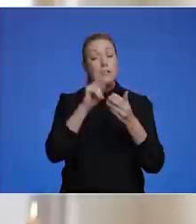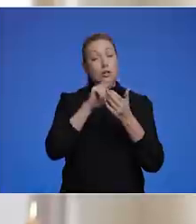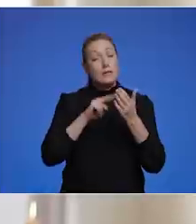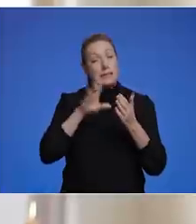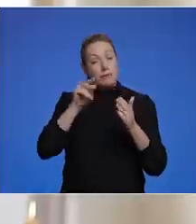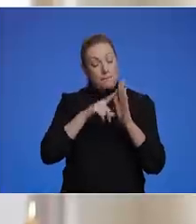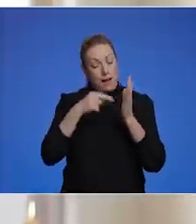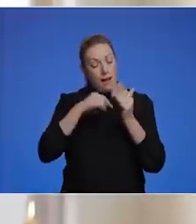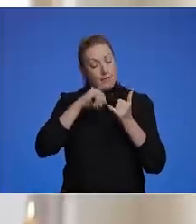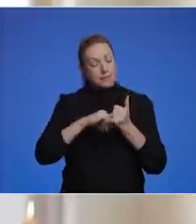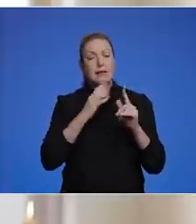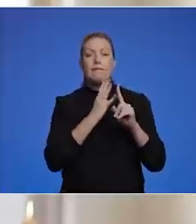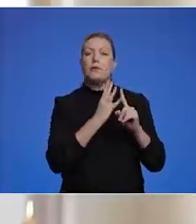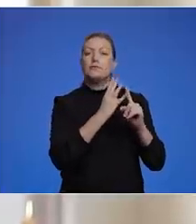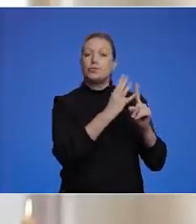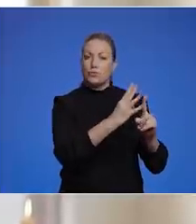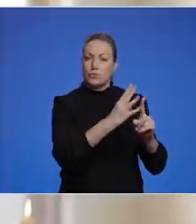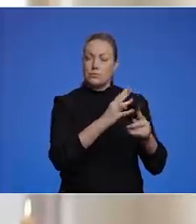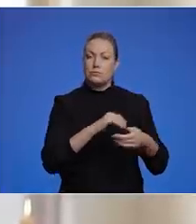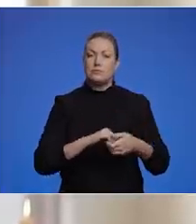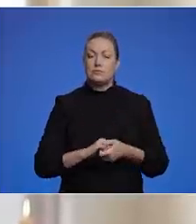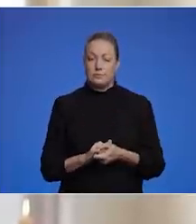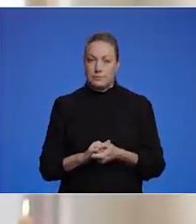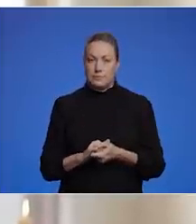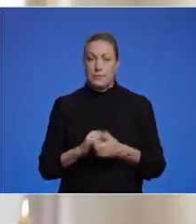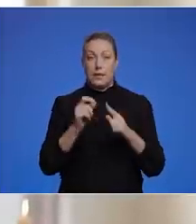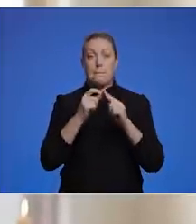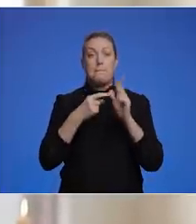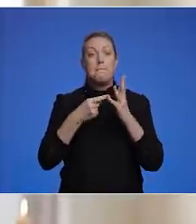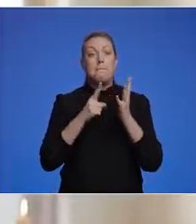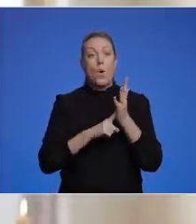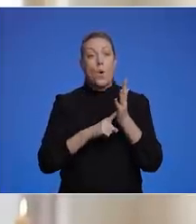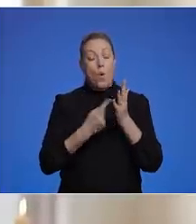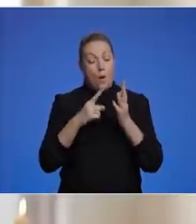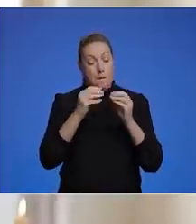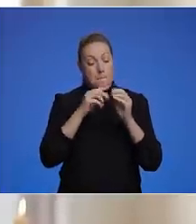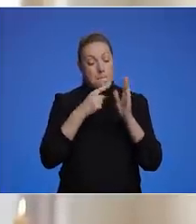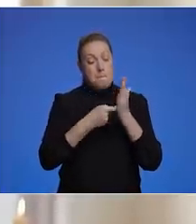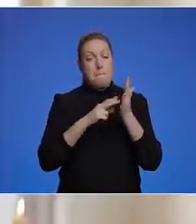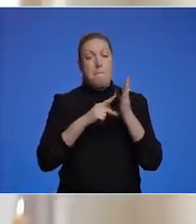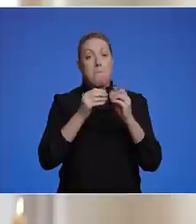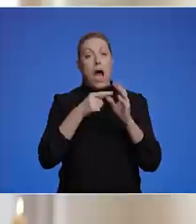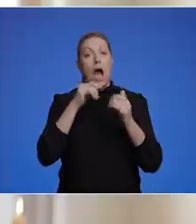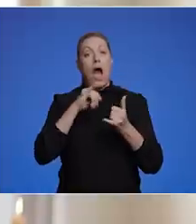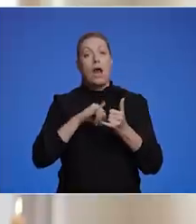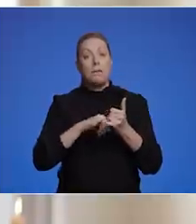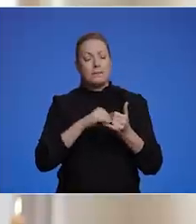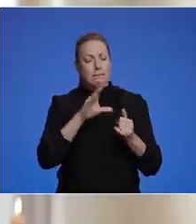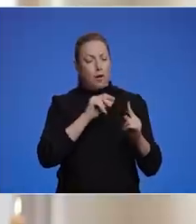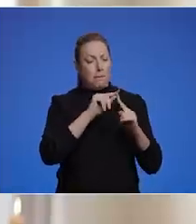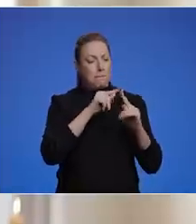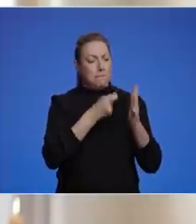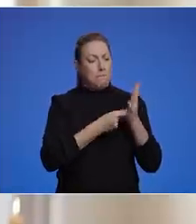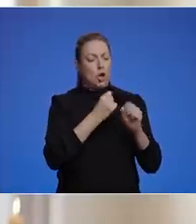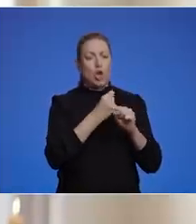A reading from the Acts of the Apostles. Paul and Barnabas carried on from Perga till they reached